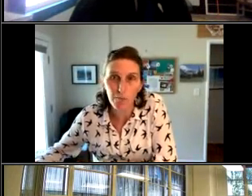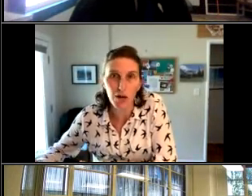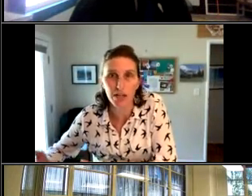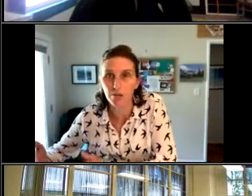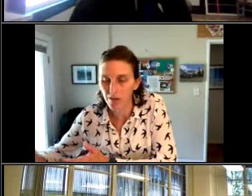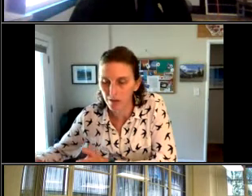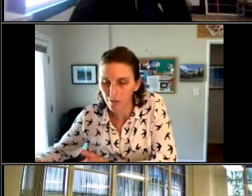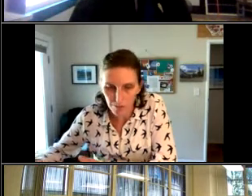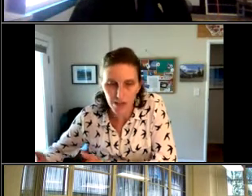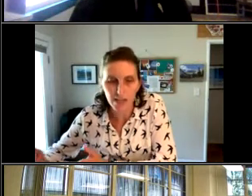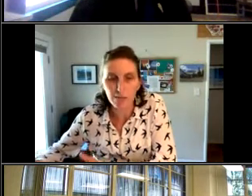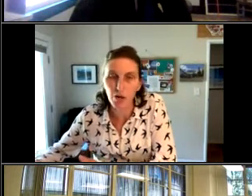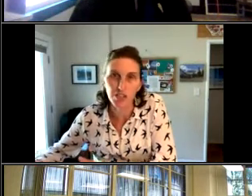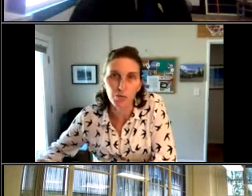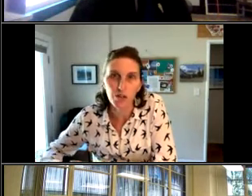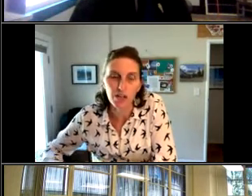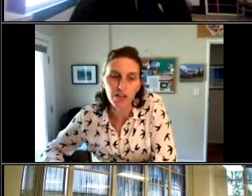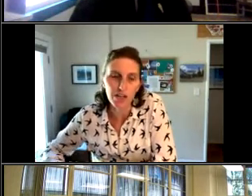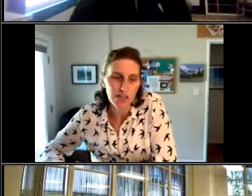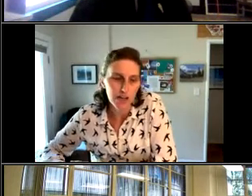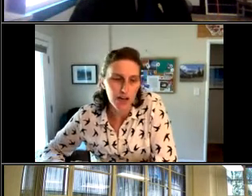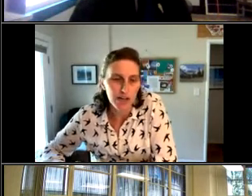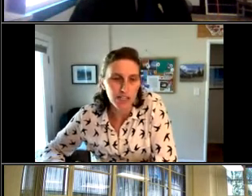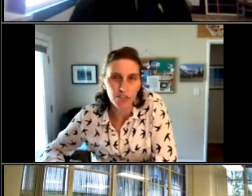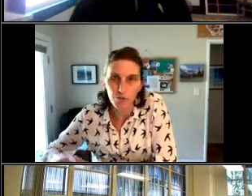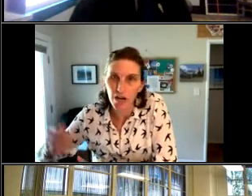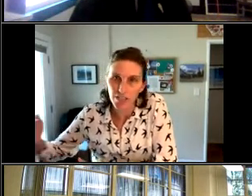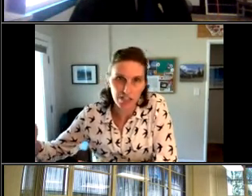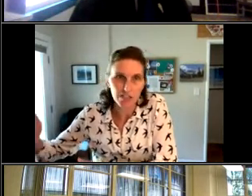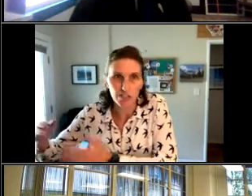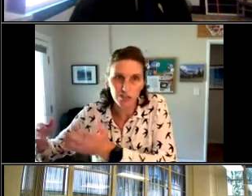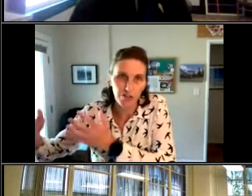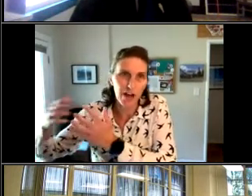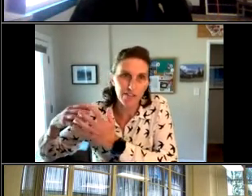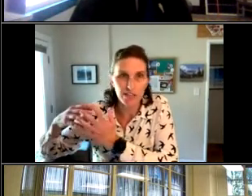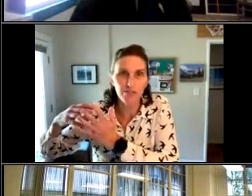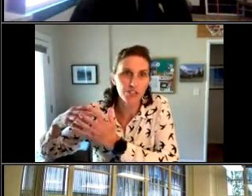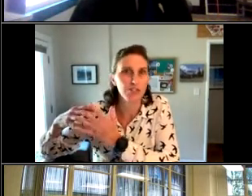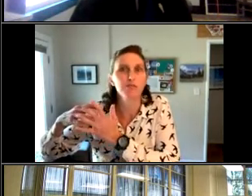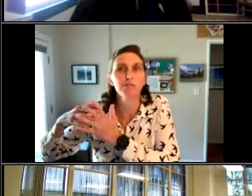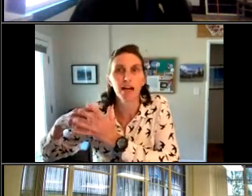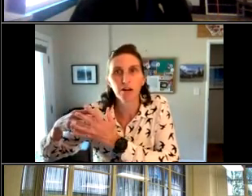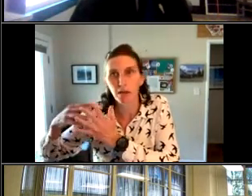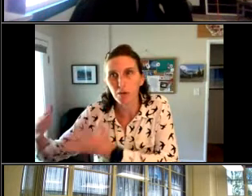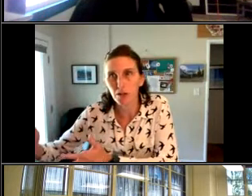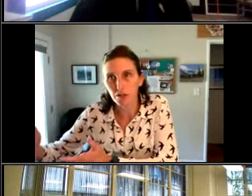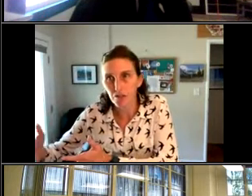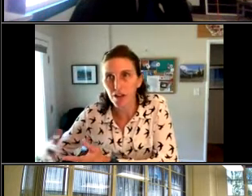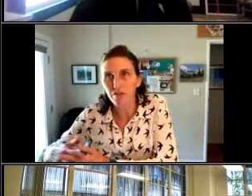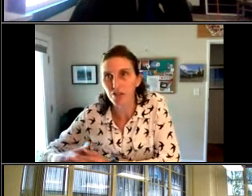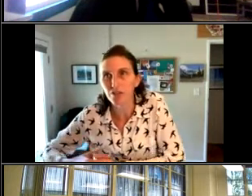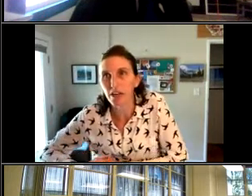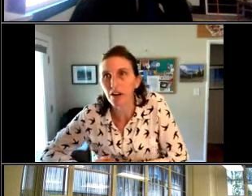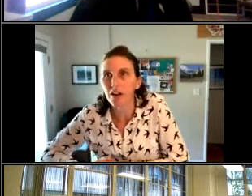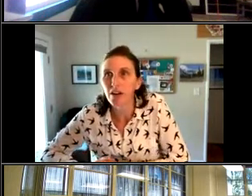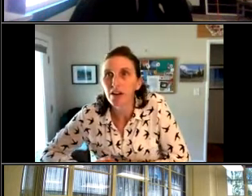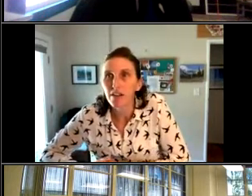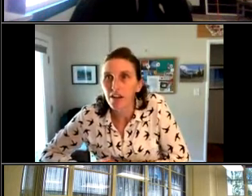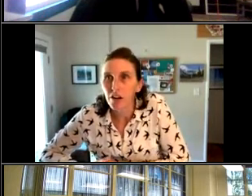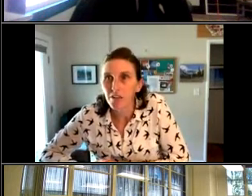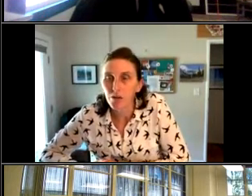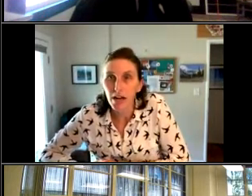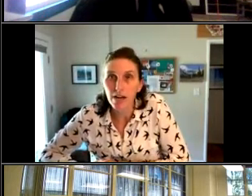to follow up on it with planning and project work. And so not just, sort of having the officials from Sacramento, but also the officials that